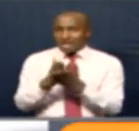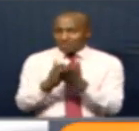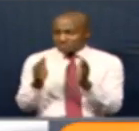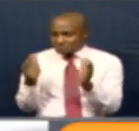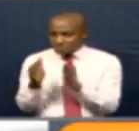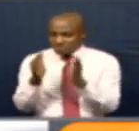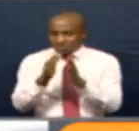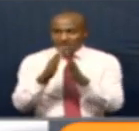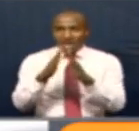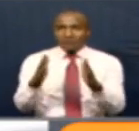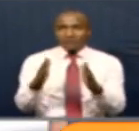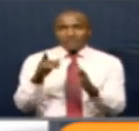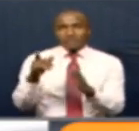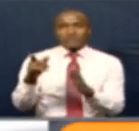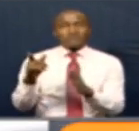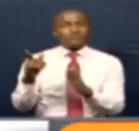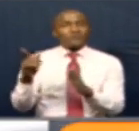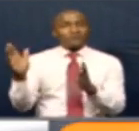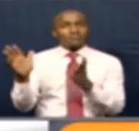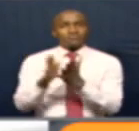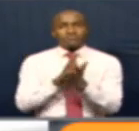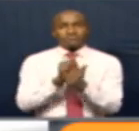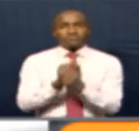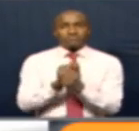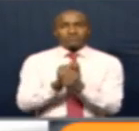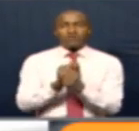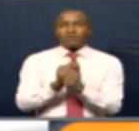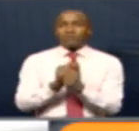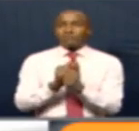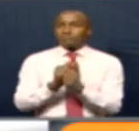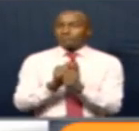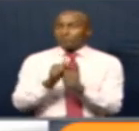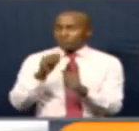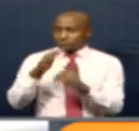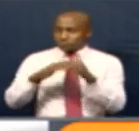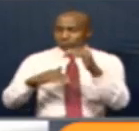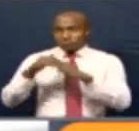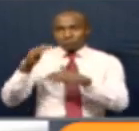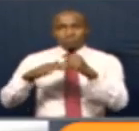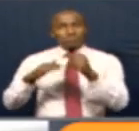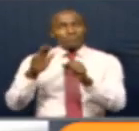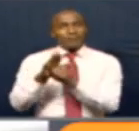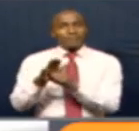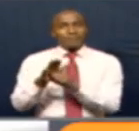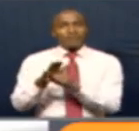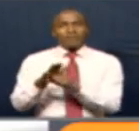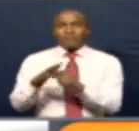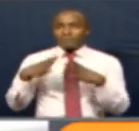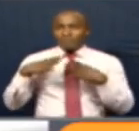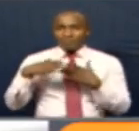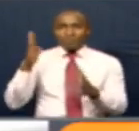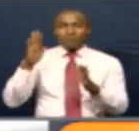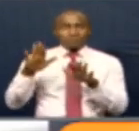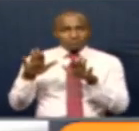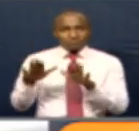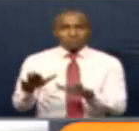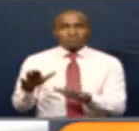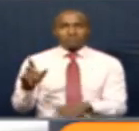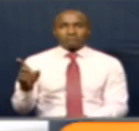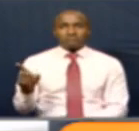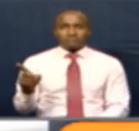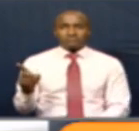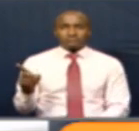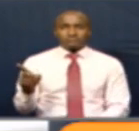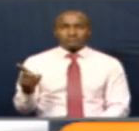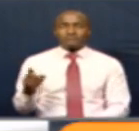half acre, those will now be moved into multi-dwelling units mm-hmm. to allow us to settle more people in affordable housing,